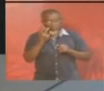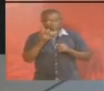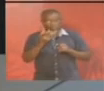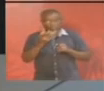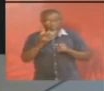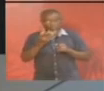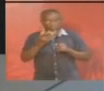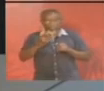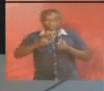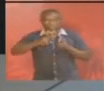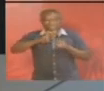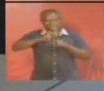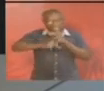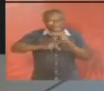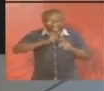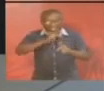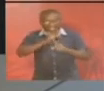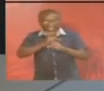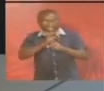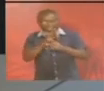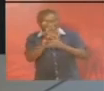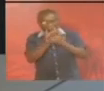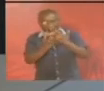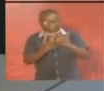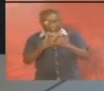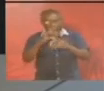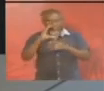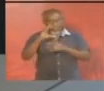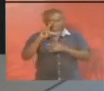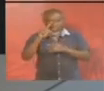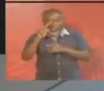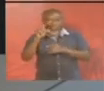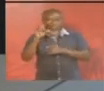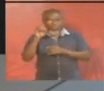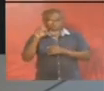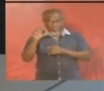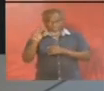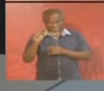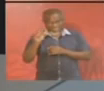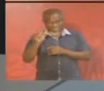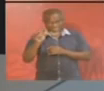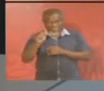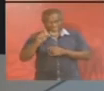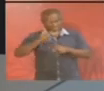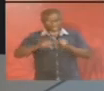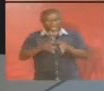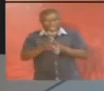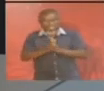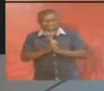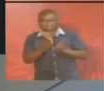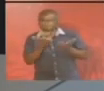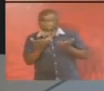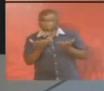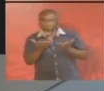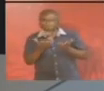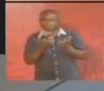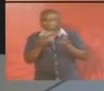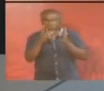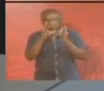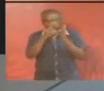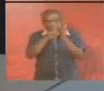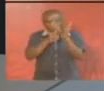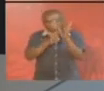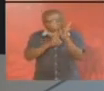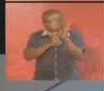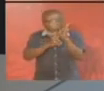blood clotting. So I'm just wondering, what is the the medical protocol for treating somebody with